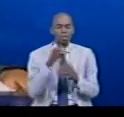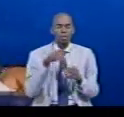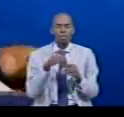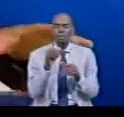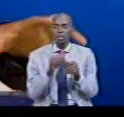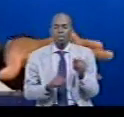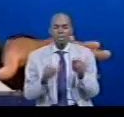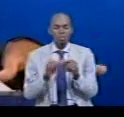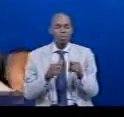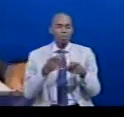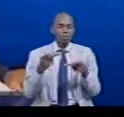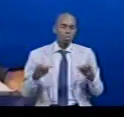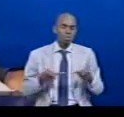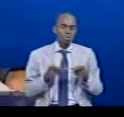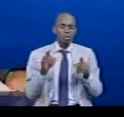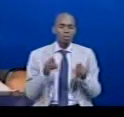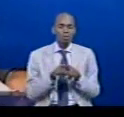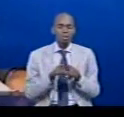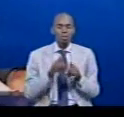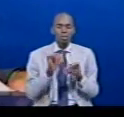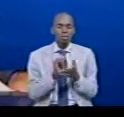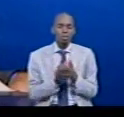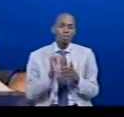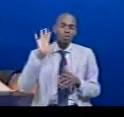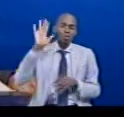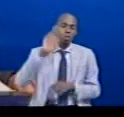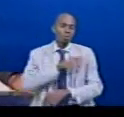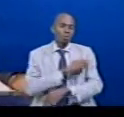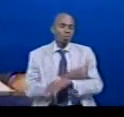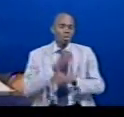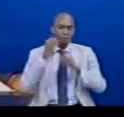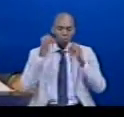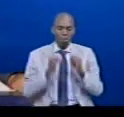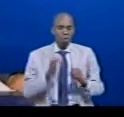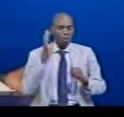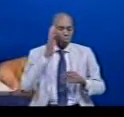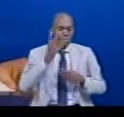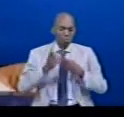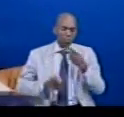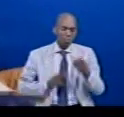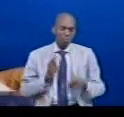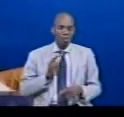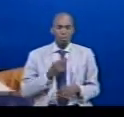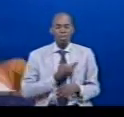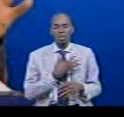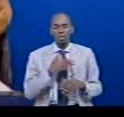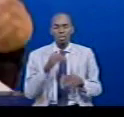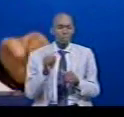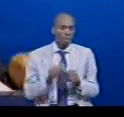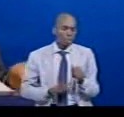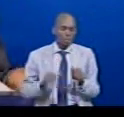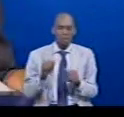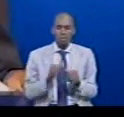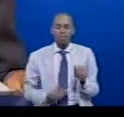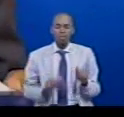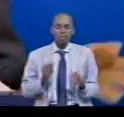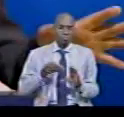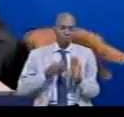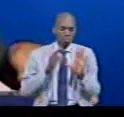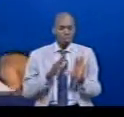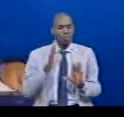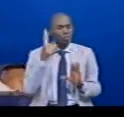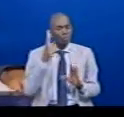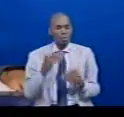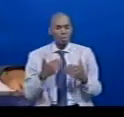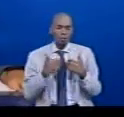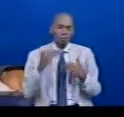that your mighty power will visit us and every participant will have a testimony. Thank